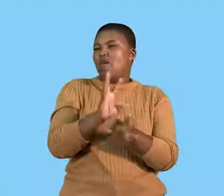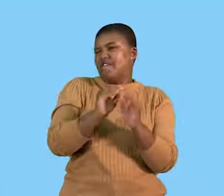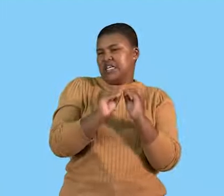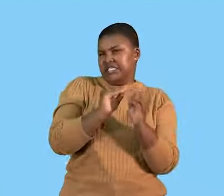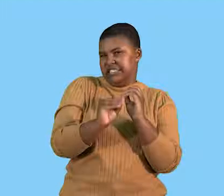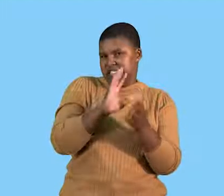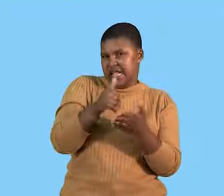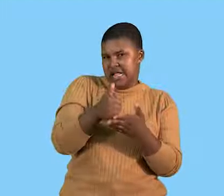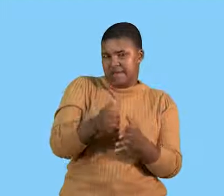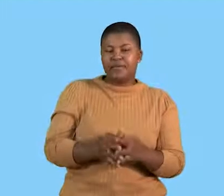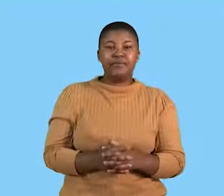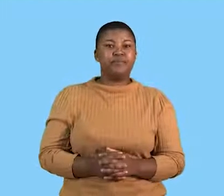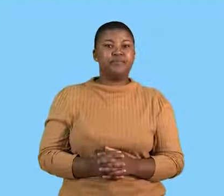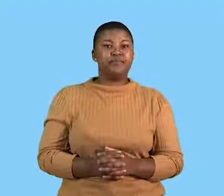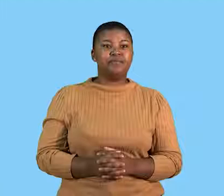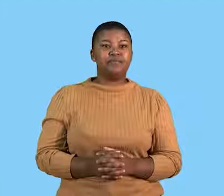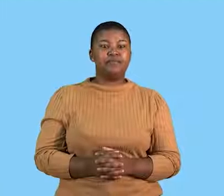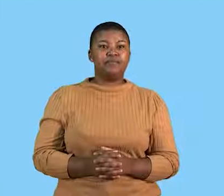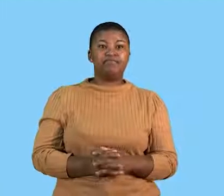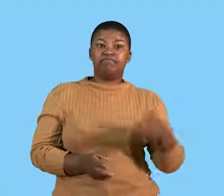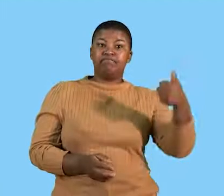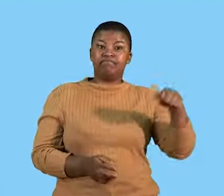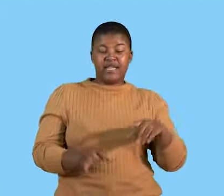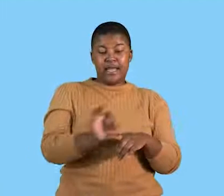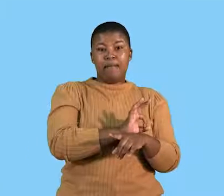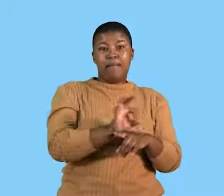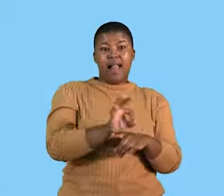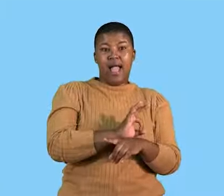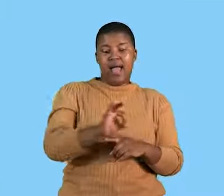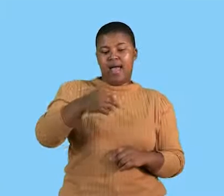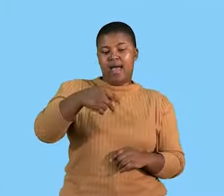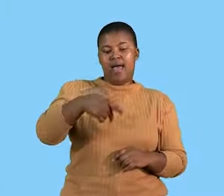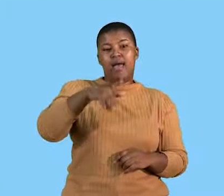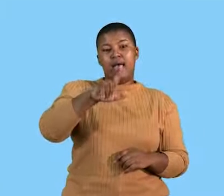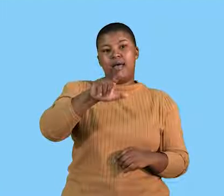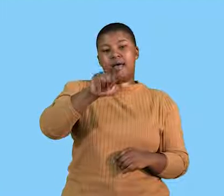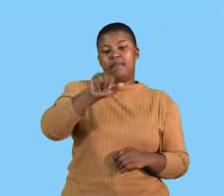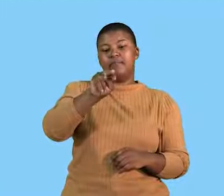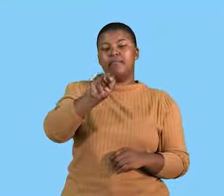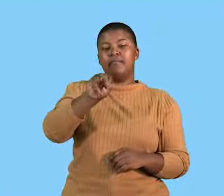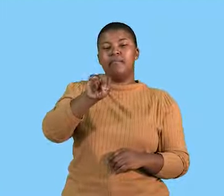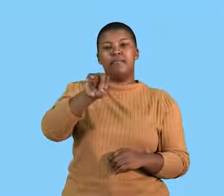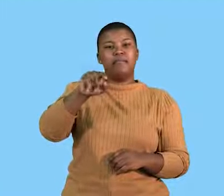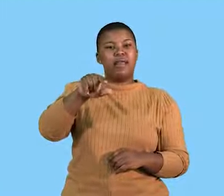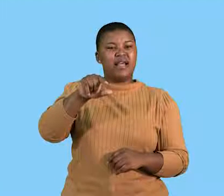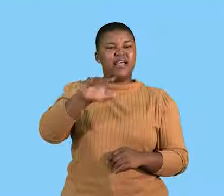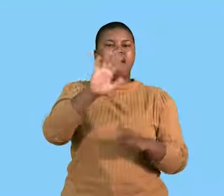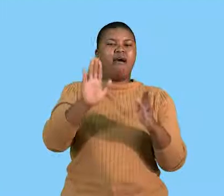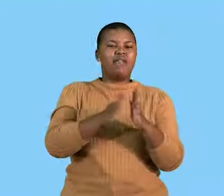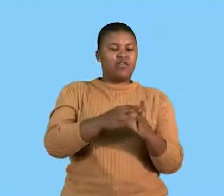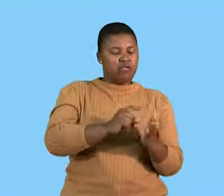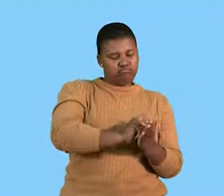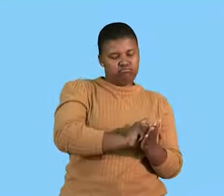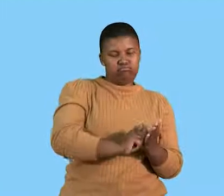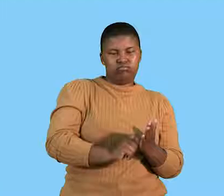actions, which means we help them to do it correctly. So planning is our next term, and it's pretty much everything done